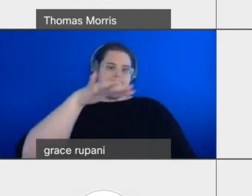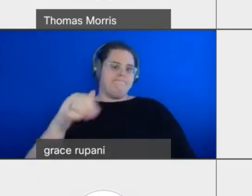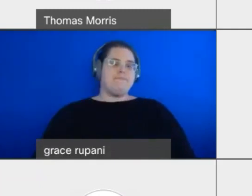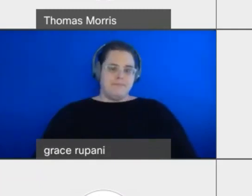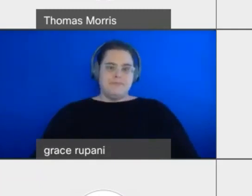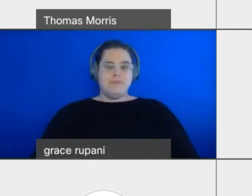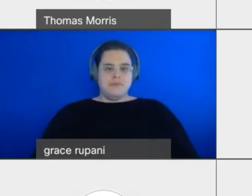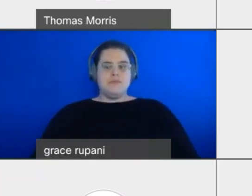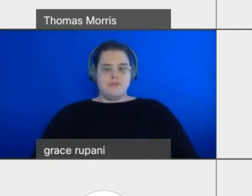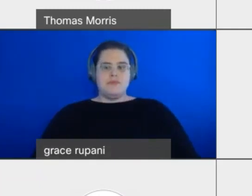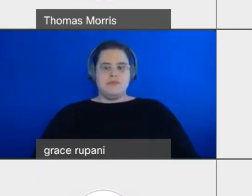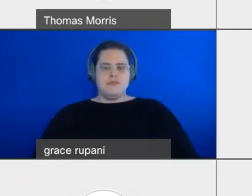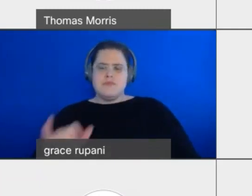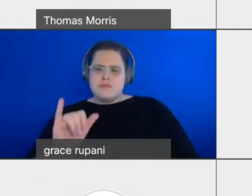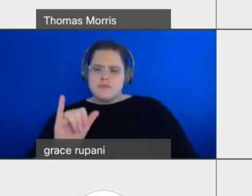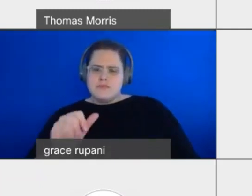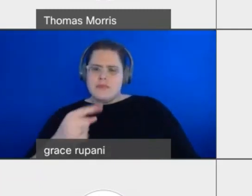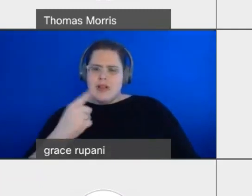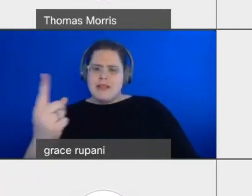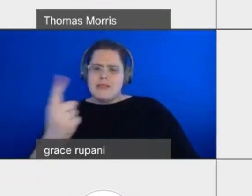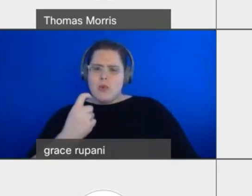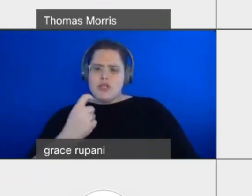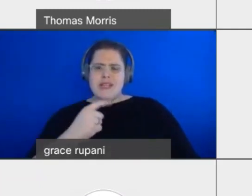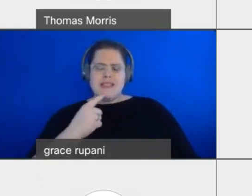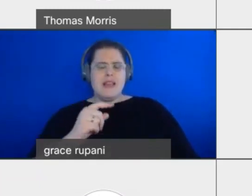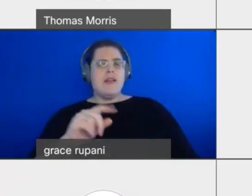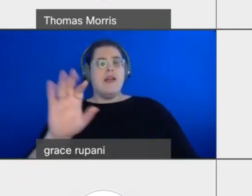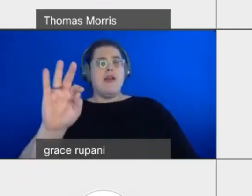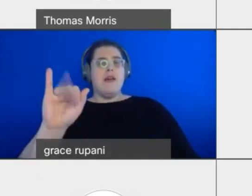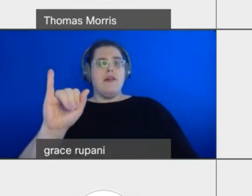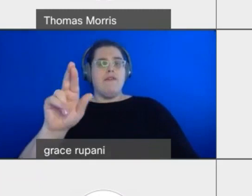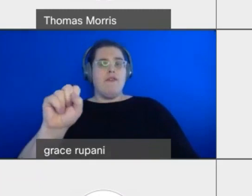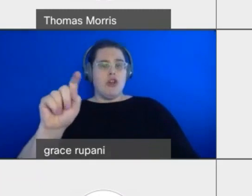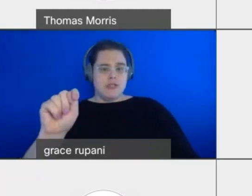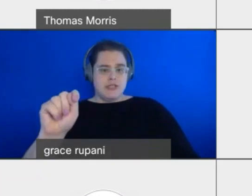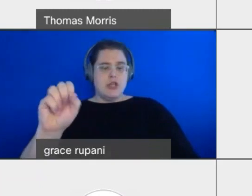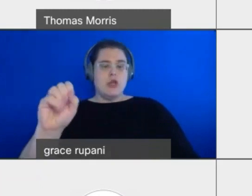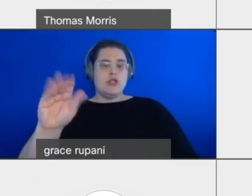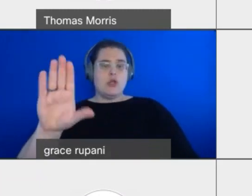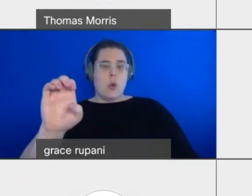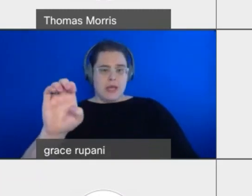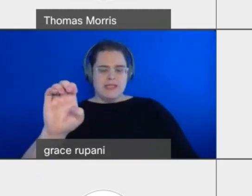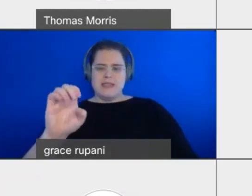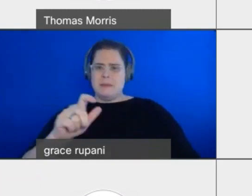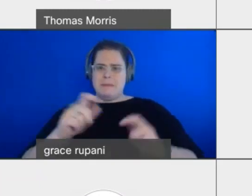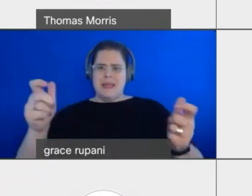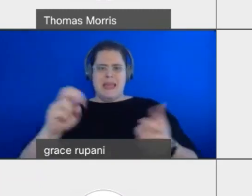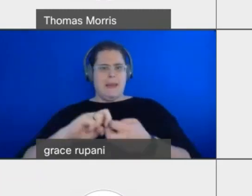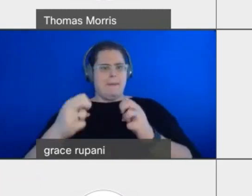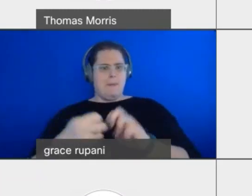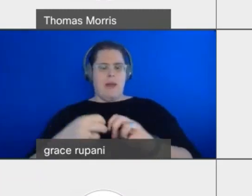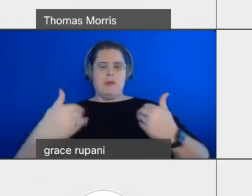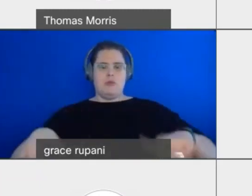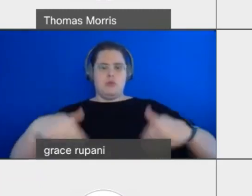So first source is a huge problem for DD providers. We have workforce challenges of hiring people at $15 per hour